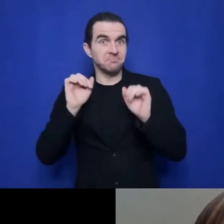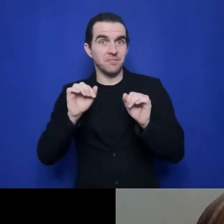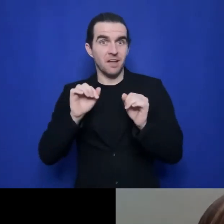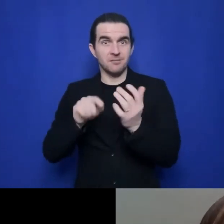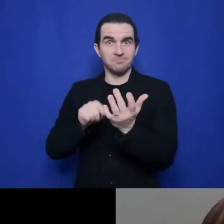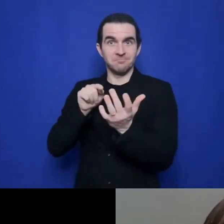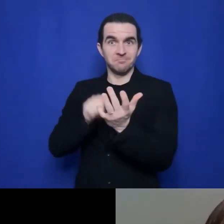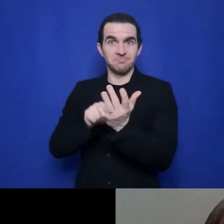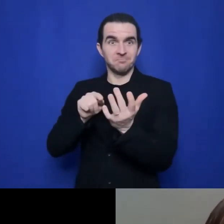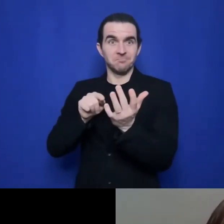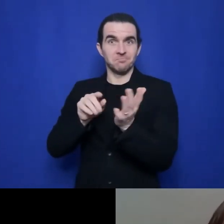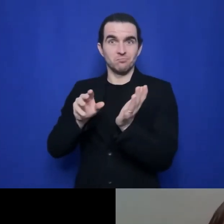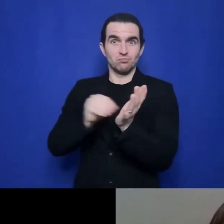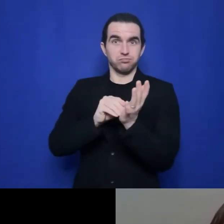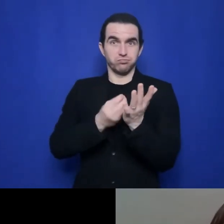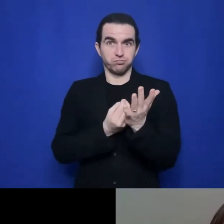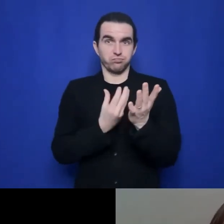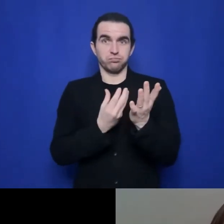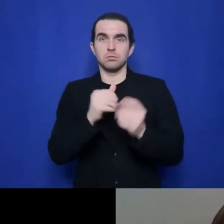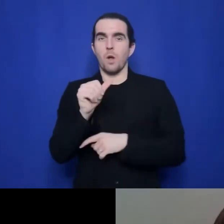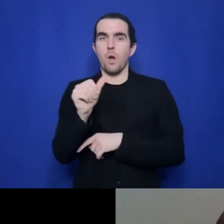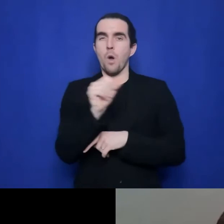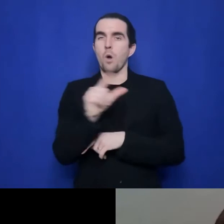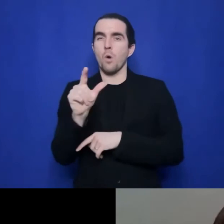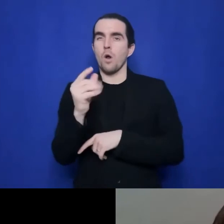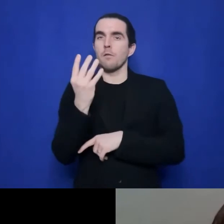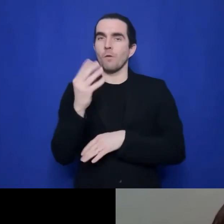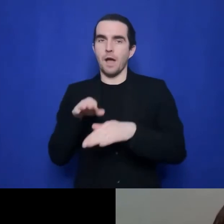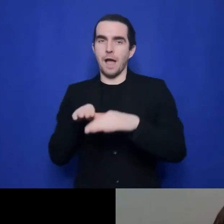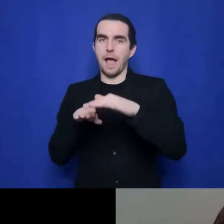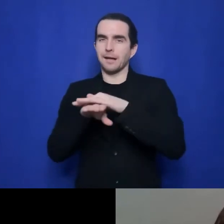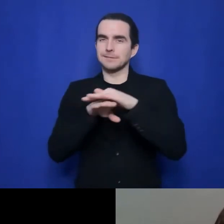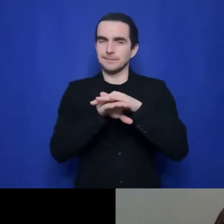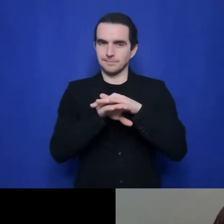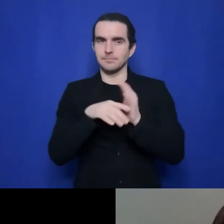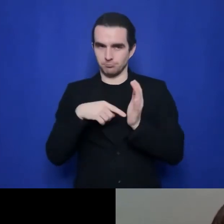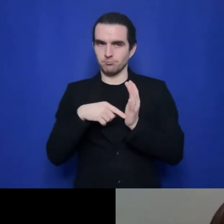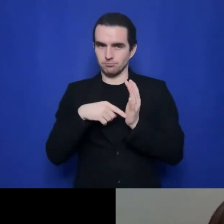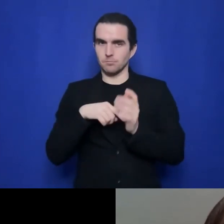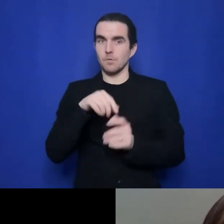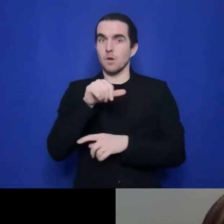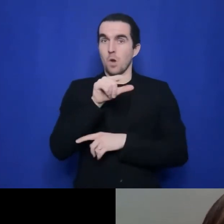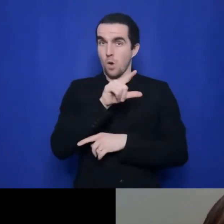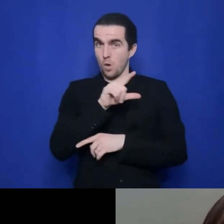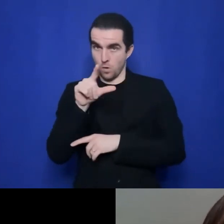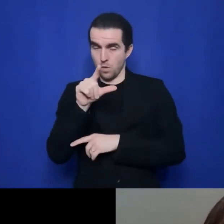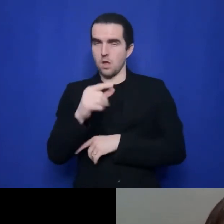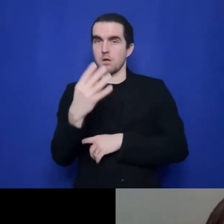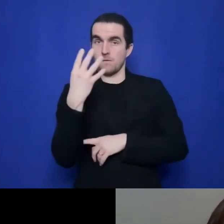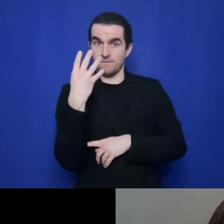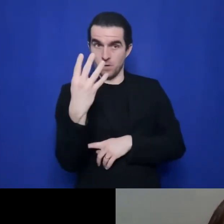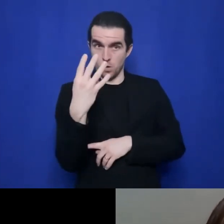for yourself. The All for Access app is free and available in the Apple App Store and the Google Play